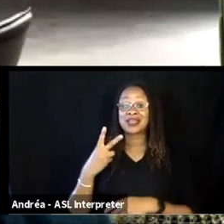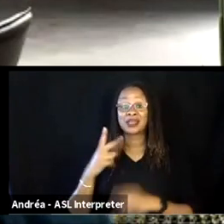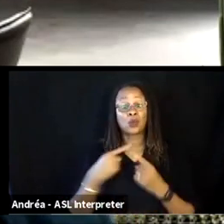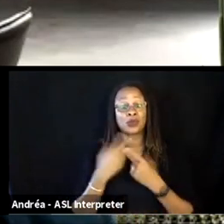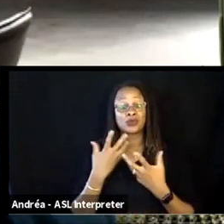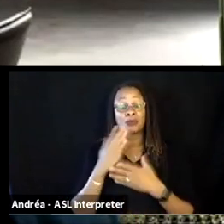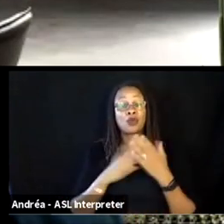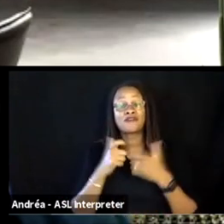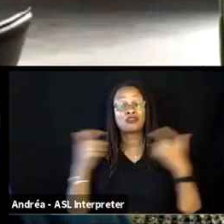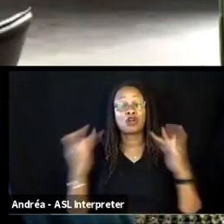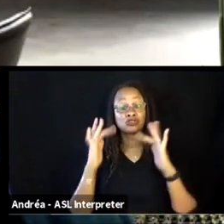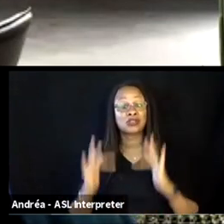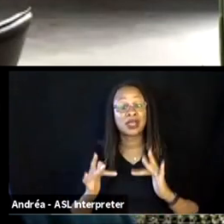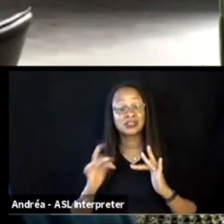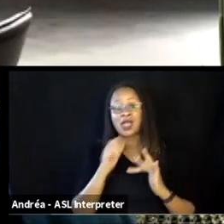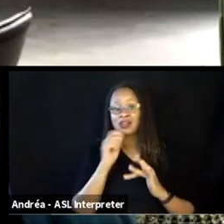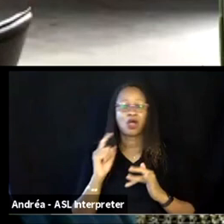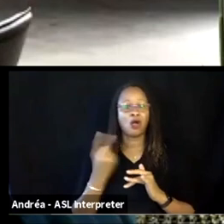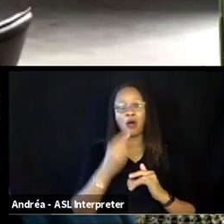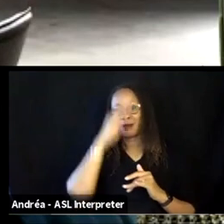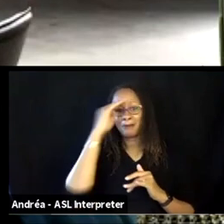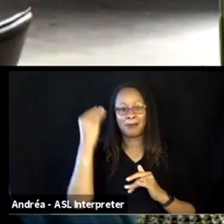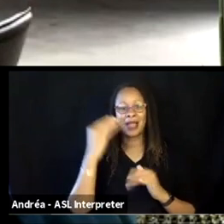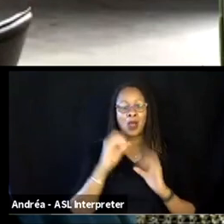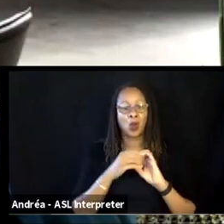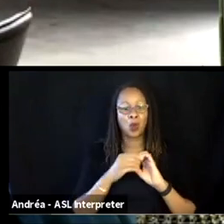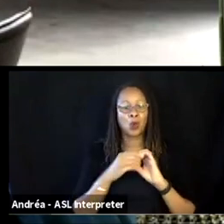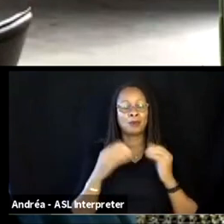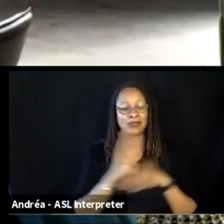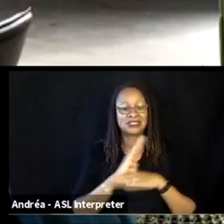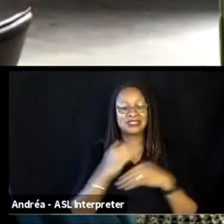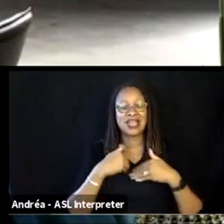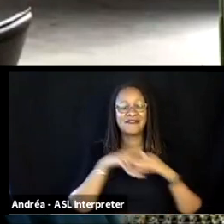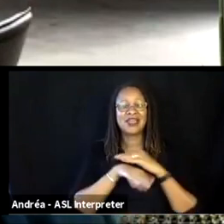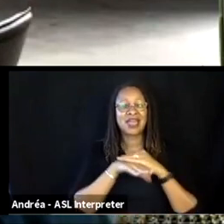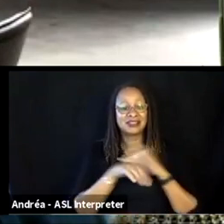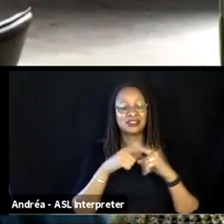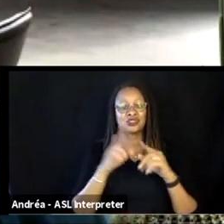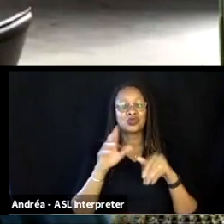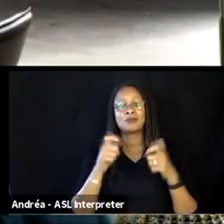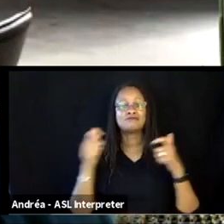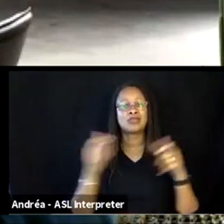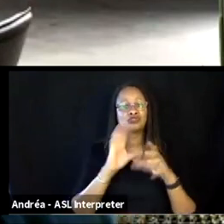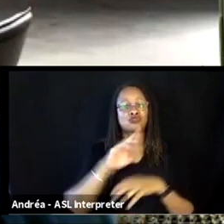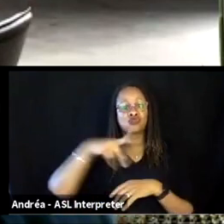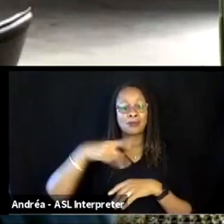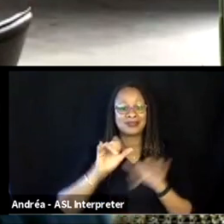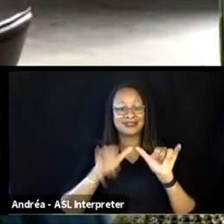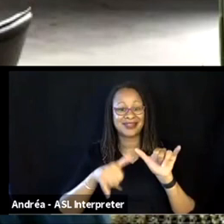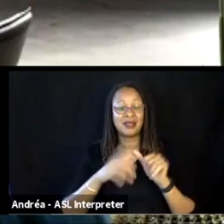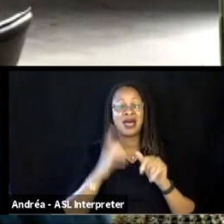larger network, and not all Black-owned businesses have the access to major corporate scale, I think it is a